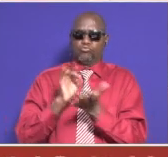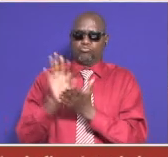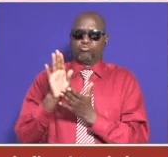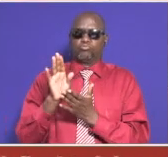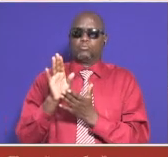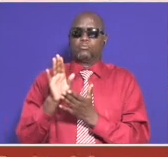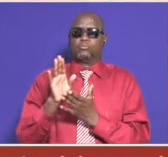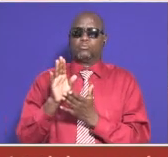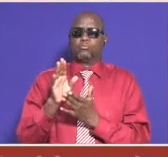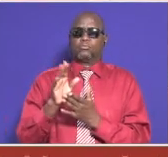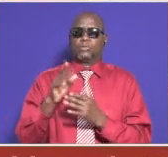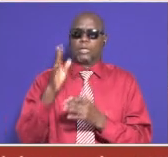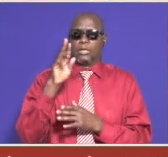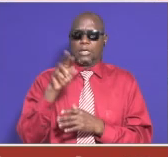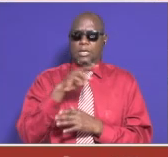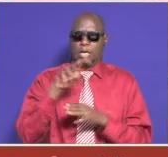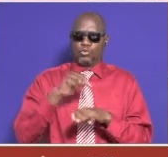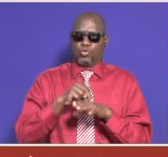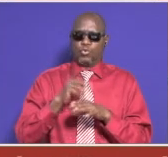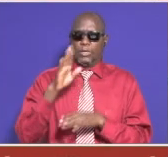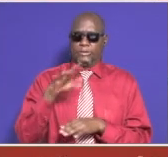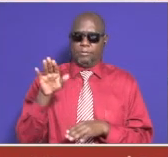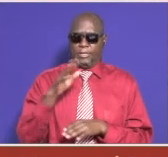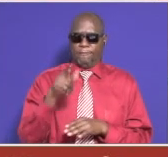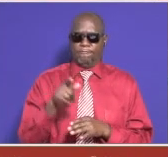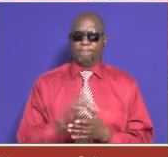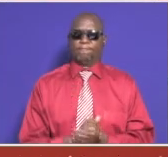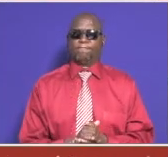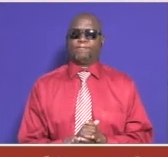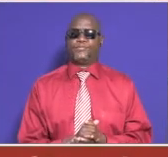Dolly Mwirigi Mbuvi, Hope TV.